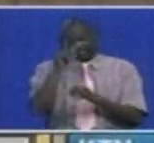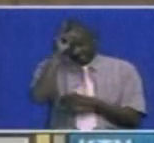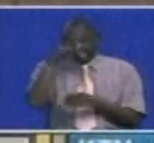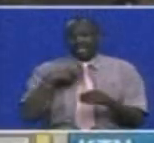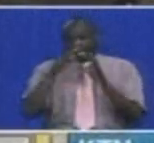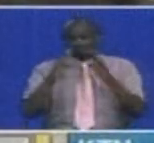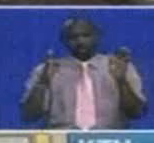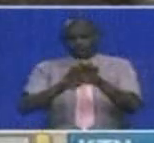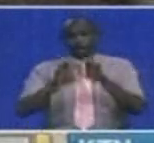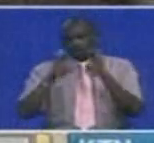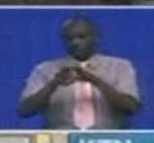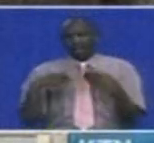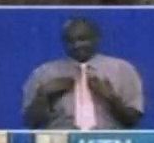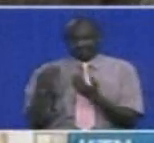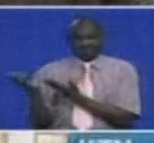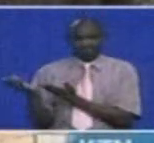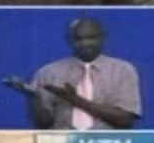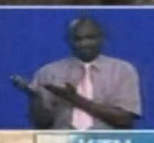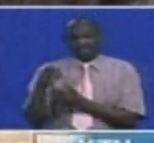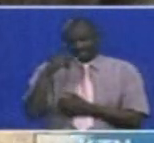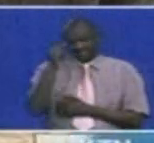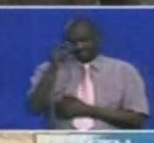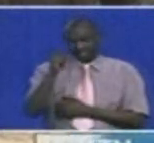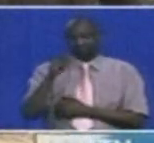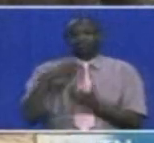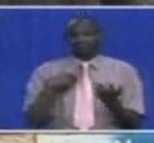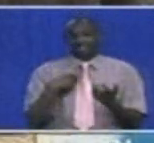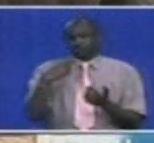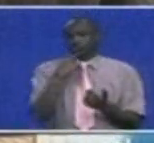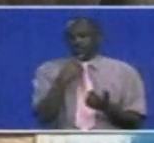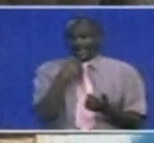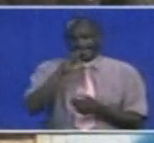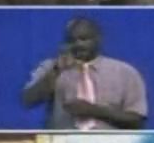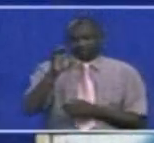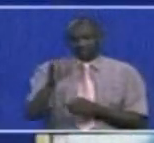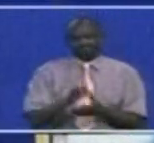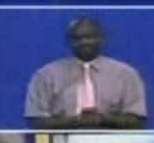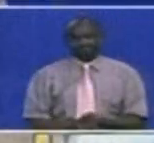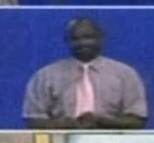houses. Marcy Kandie, KTN, Kakong Village, Turkana County.